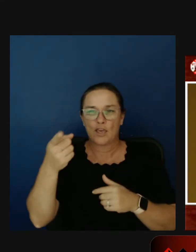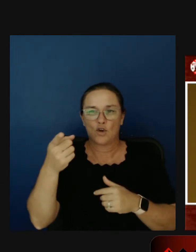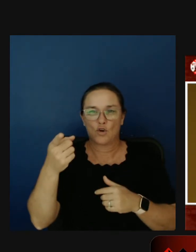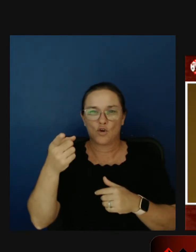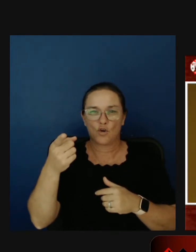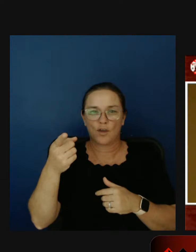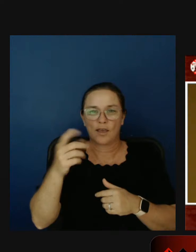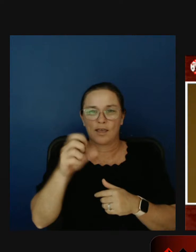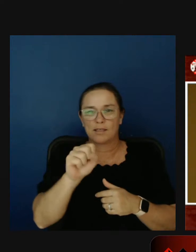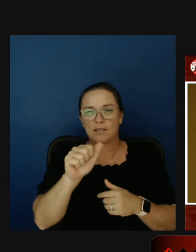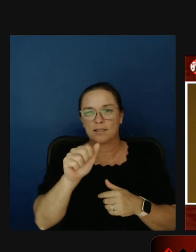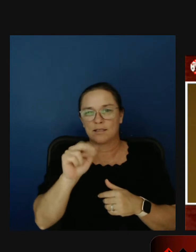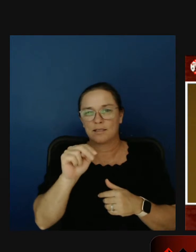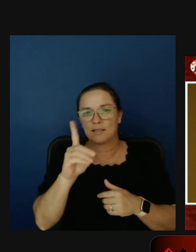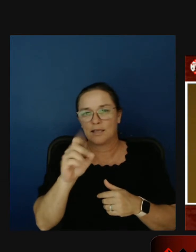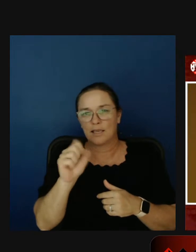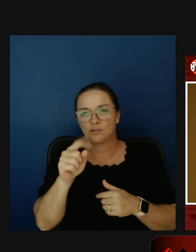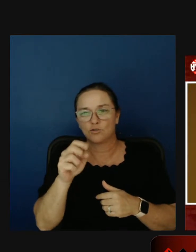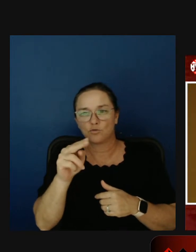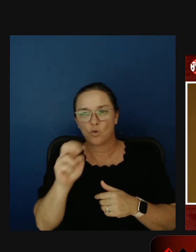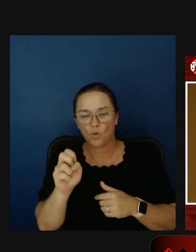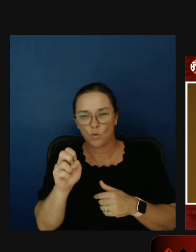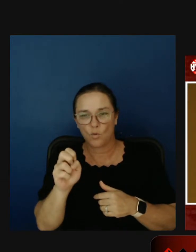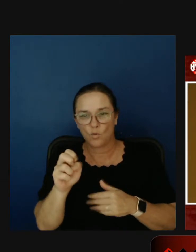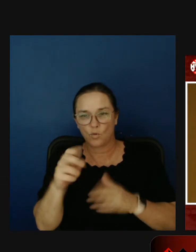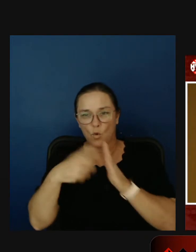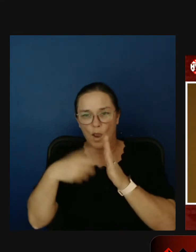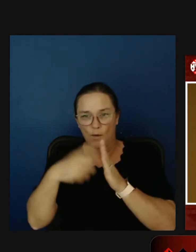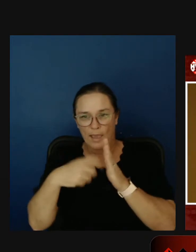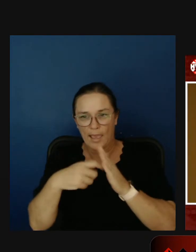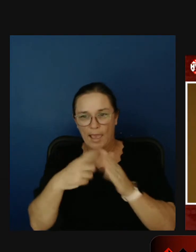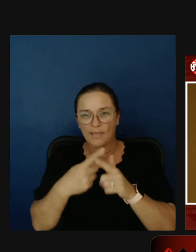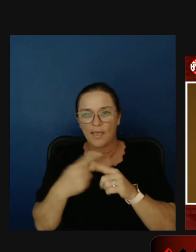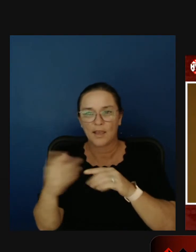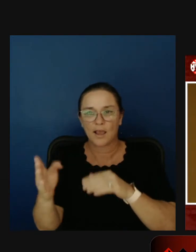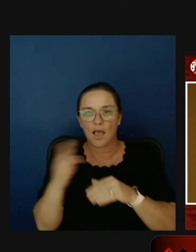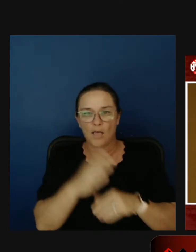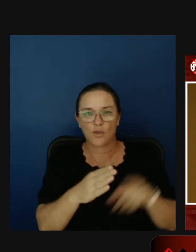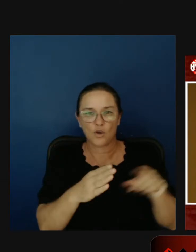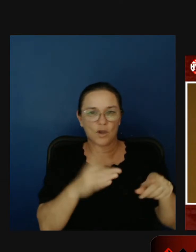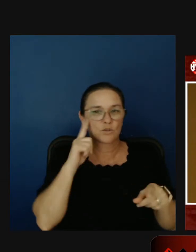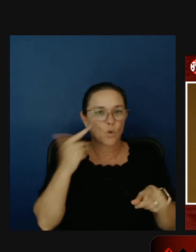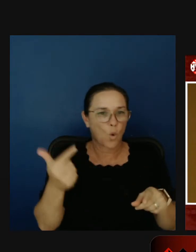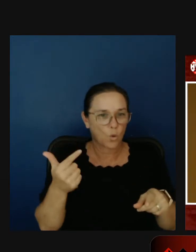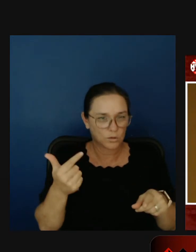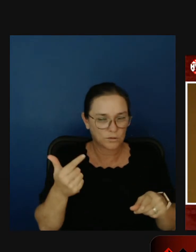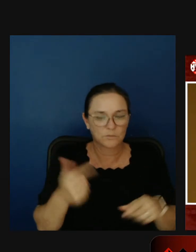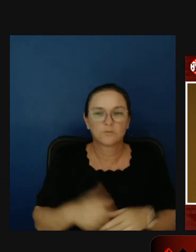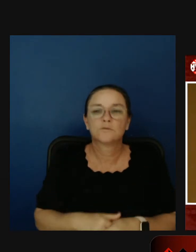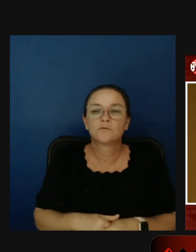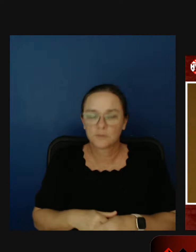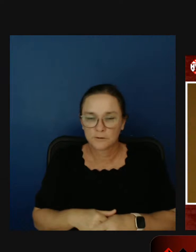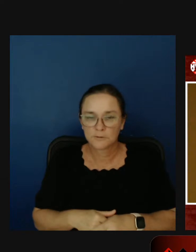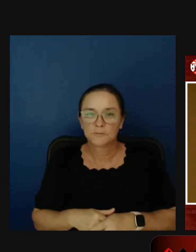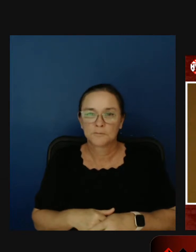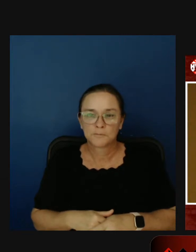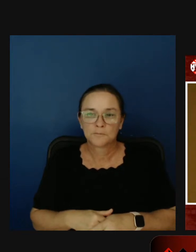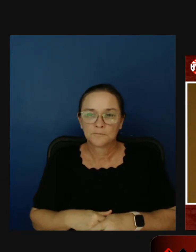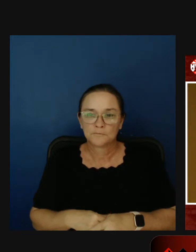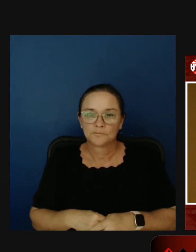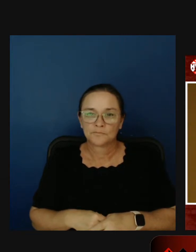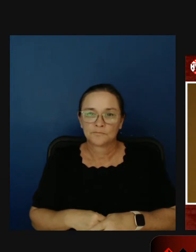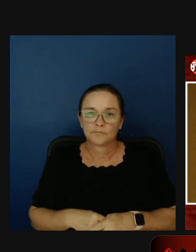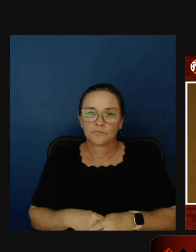the sandstone quarry that they found and were working. And another one is a gold mine from the region. A gold mine,